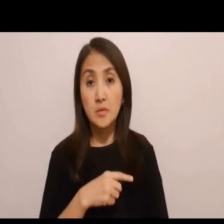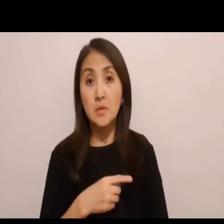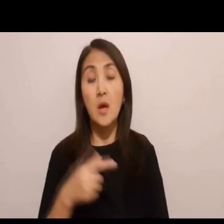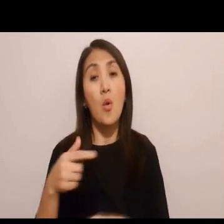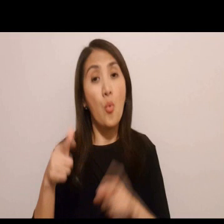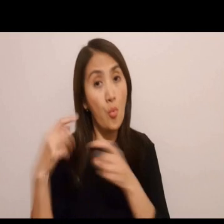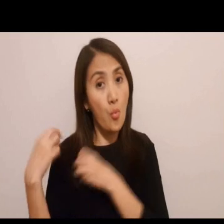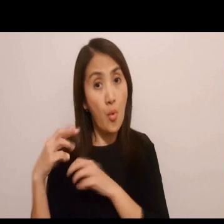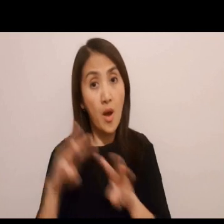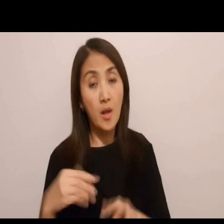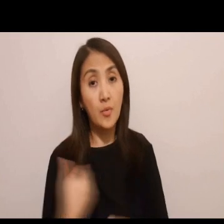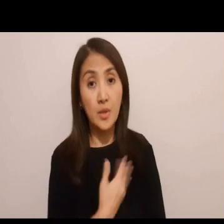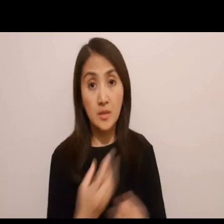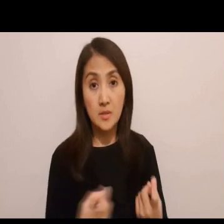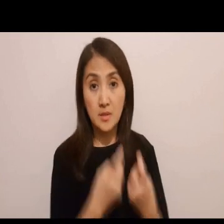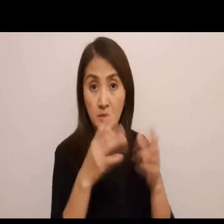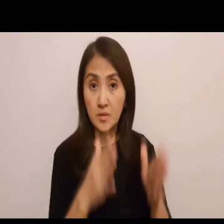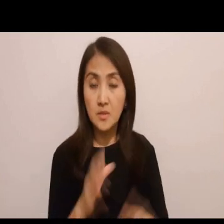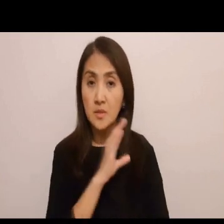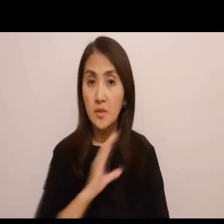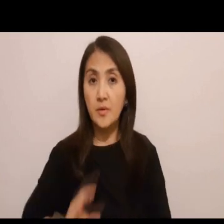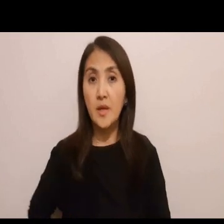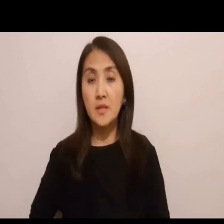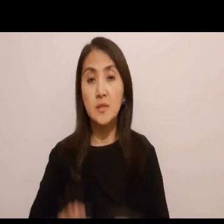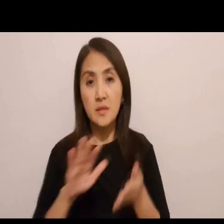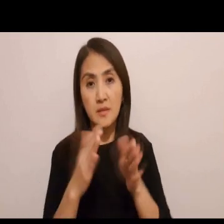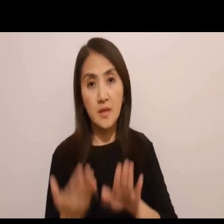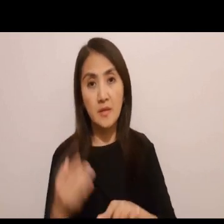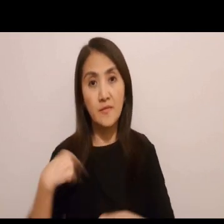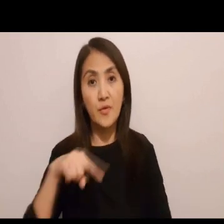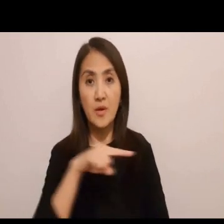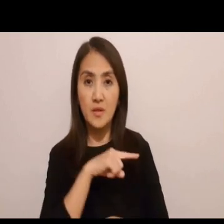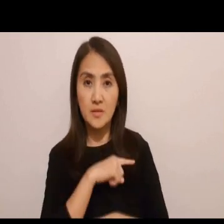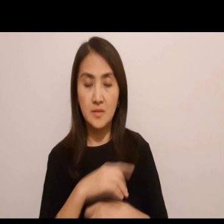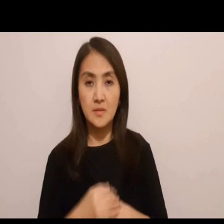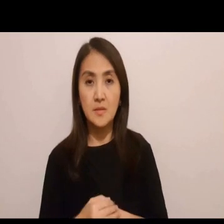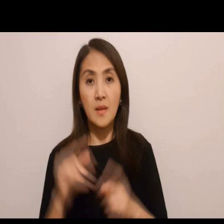for us, in that while we were still sinners, Christ died for us.